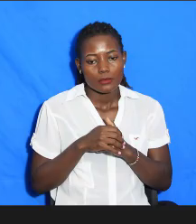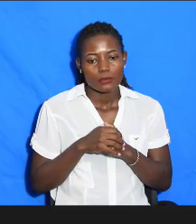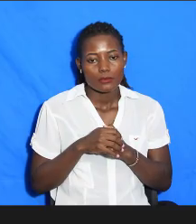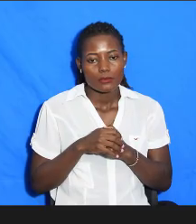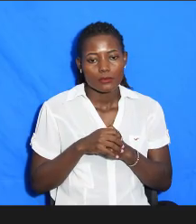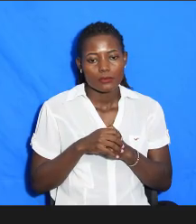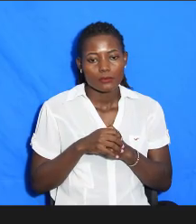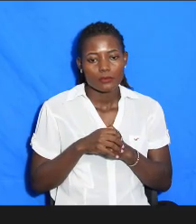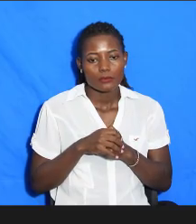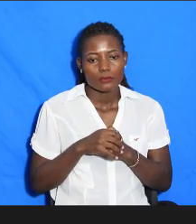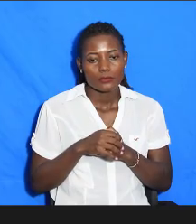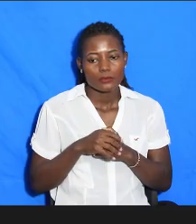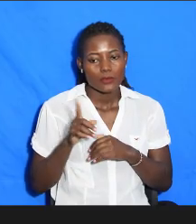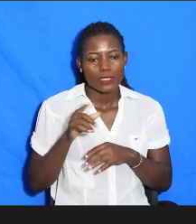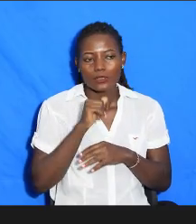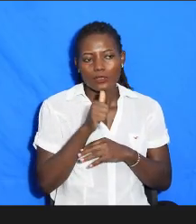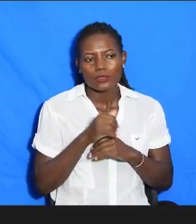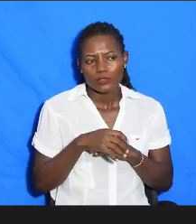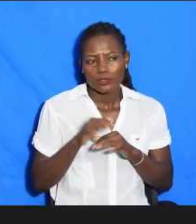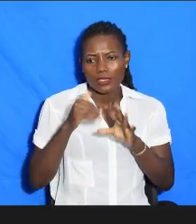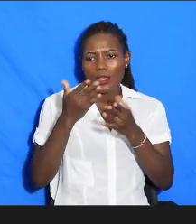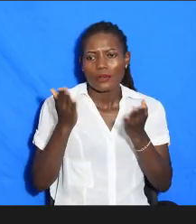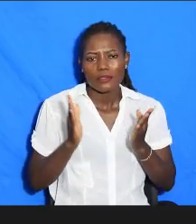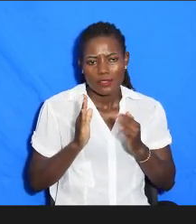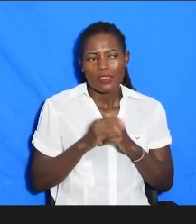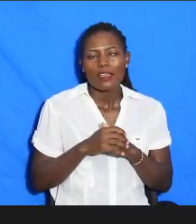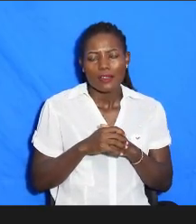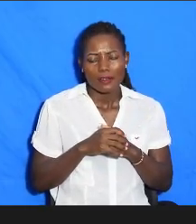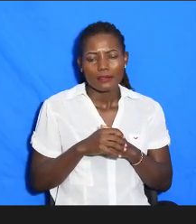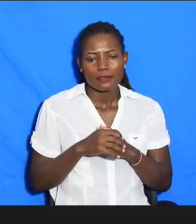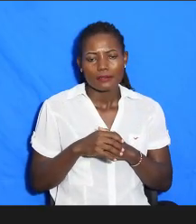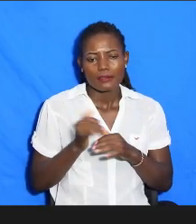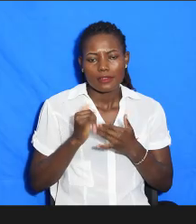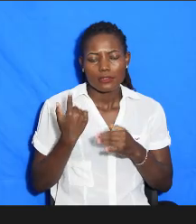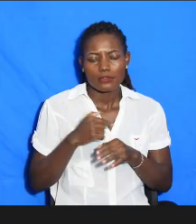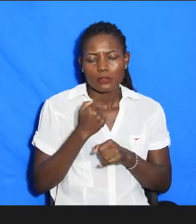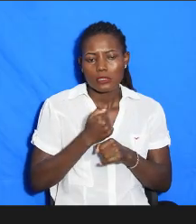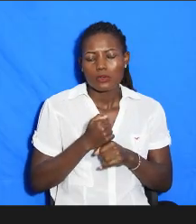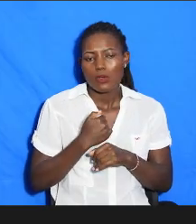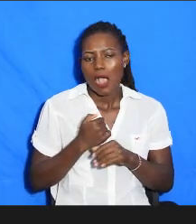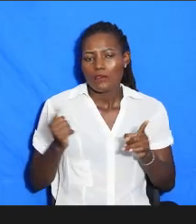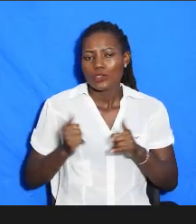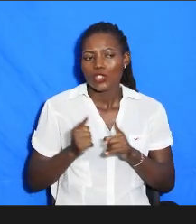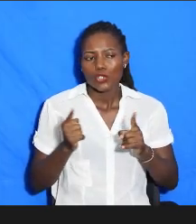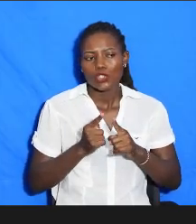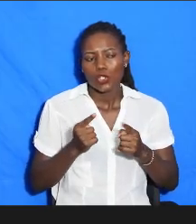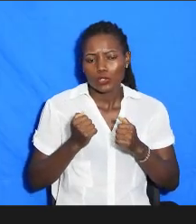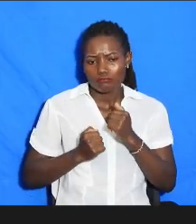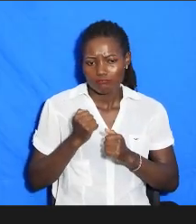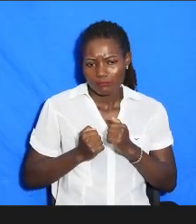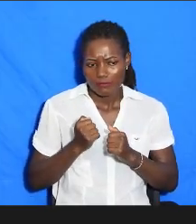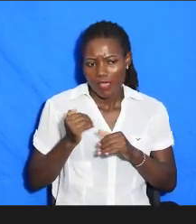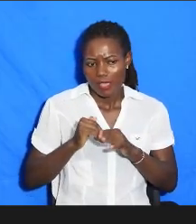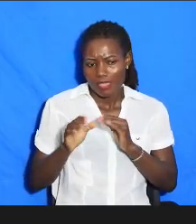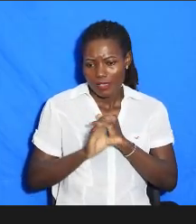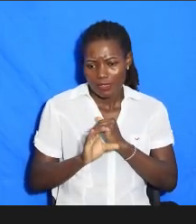wasn't advertised that much, or it wasn't been in the limelight that we do have sprints in this country. But I think at one